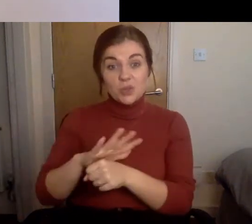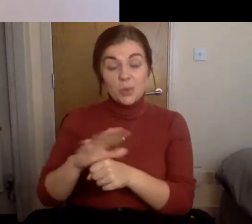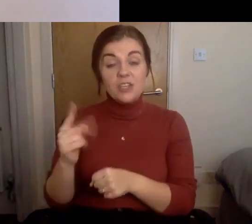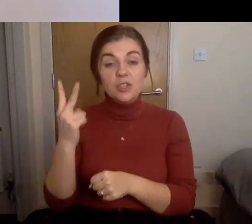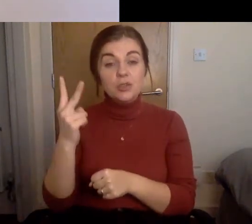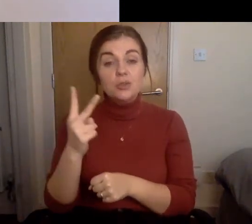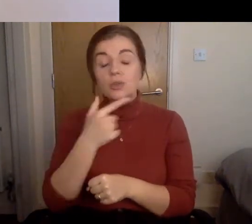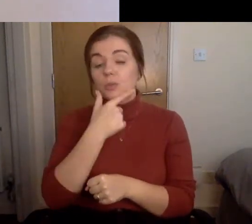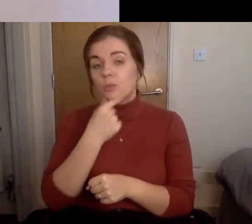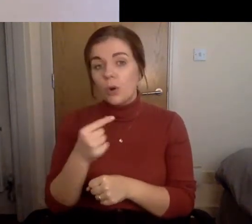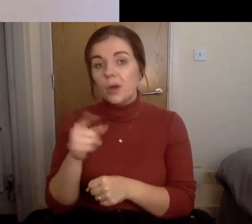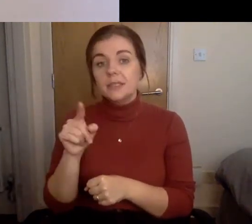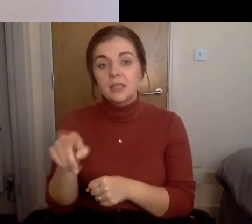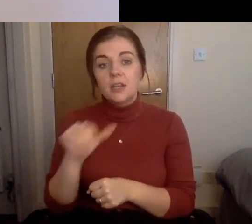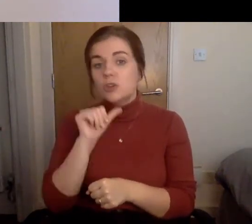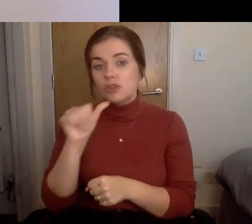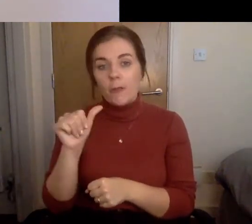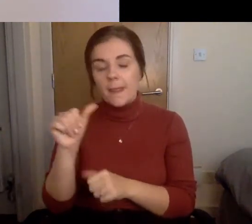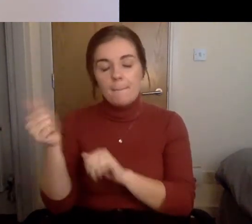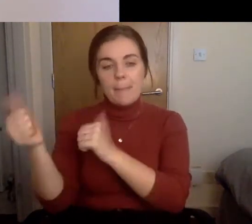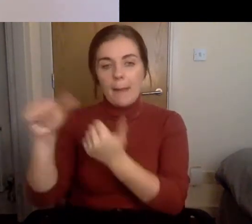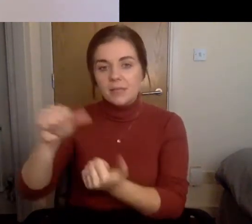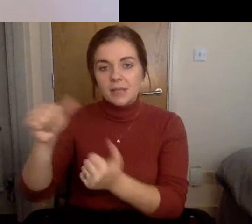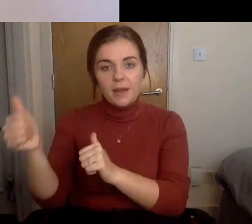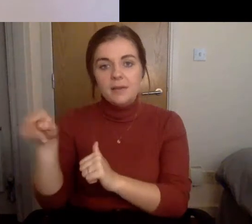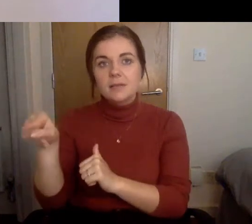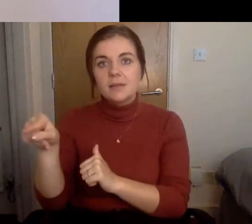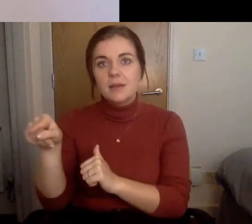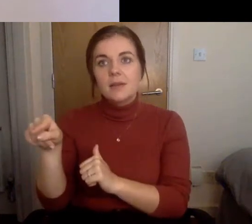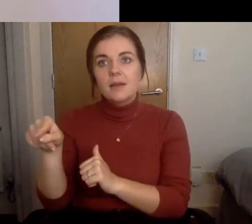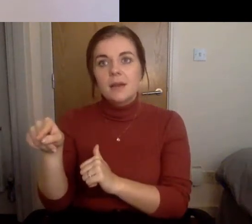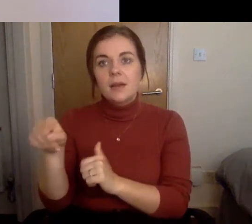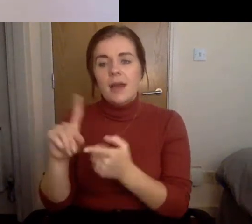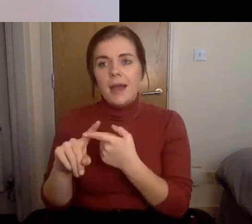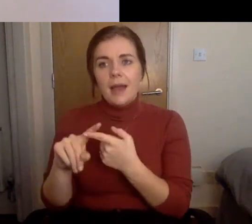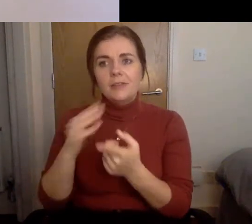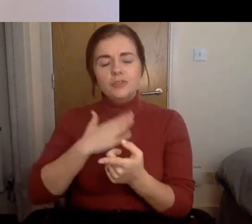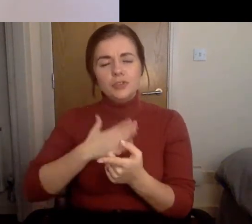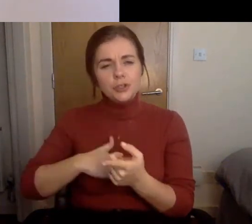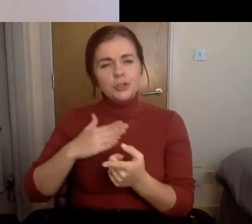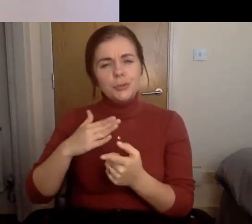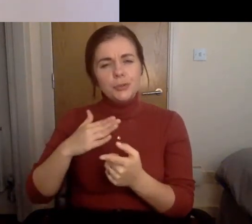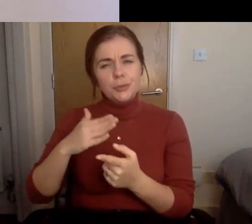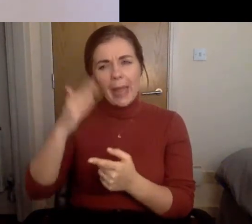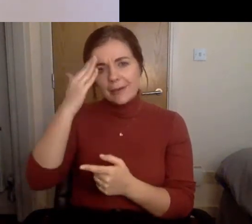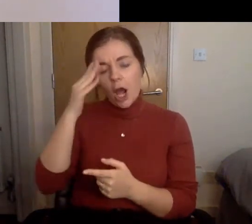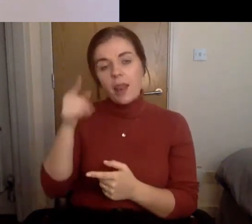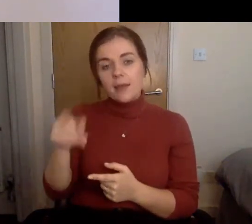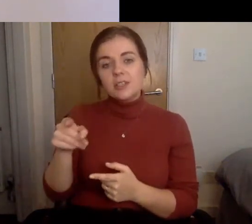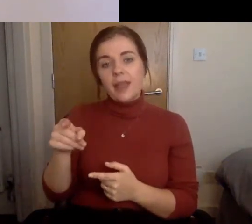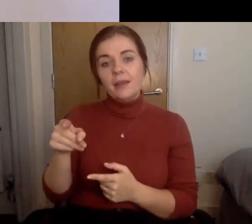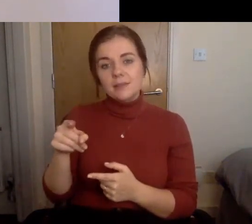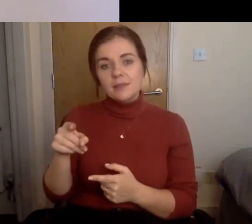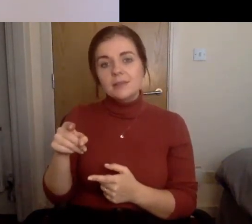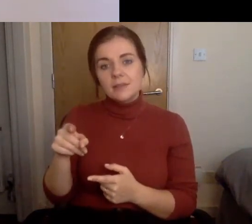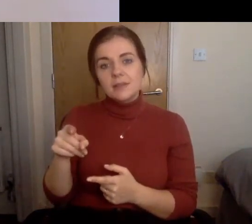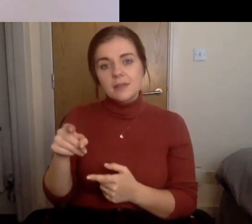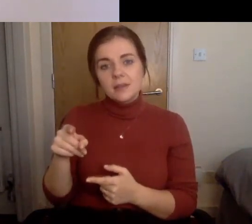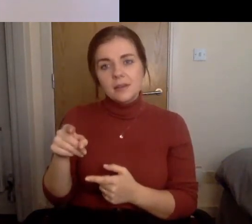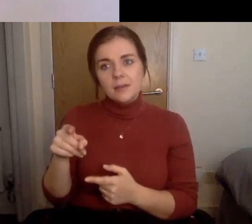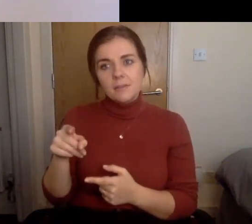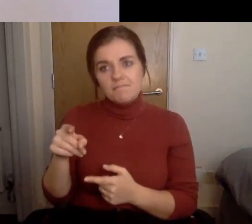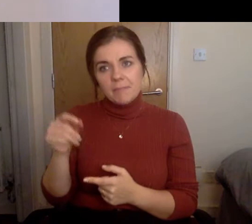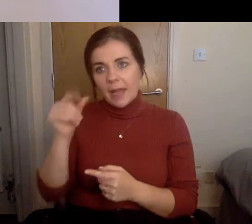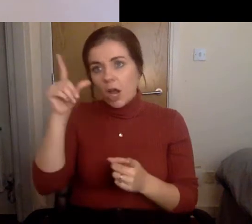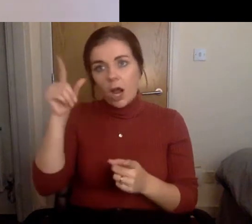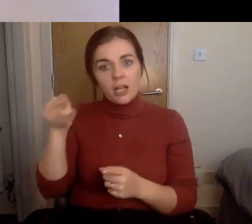aren't baptized or anything. And just to acknowledge that as well, that they don't have a